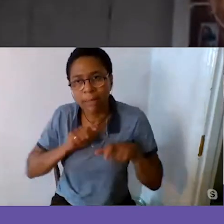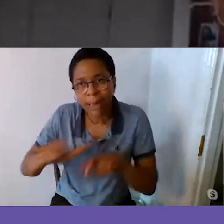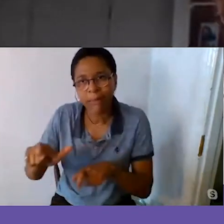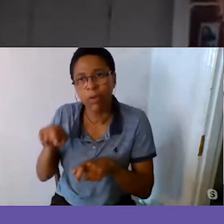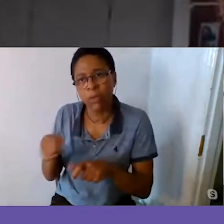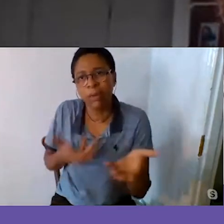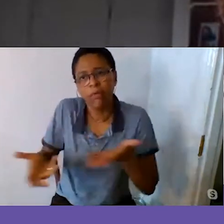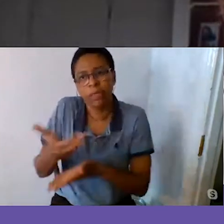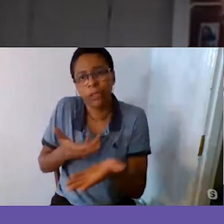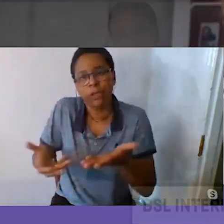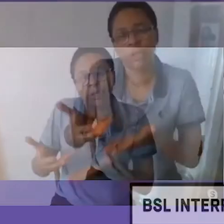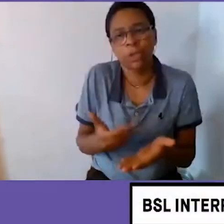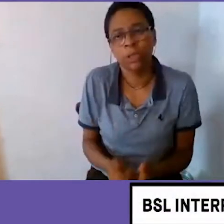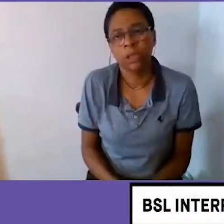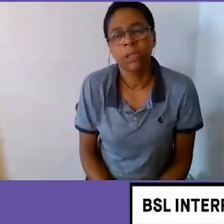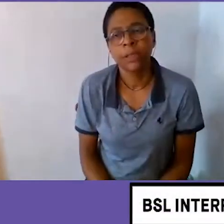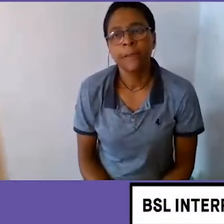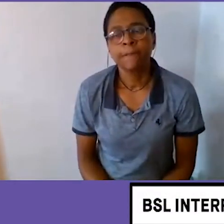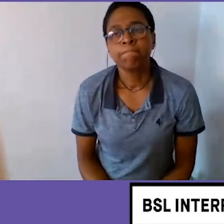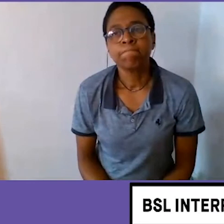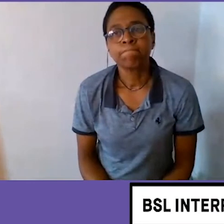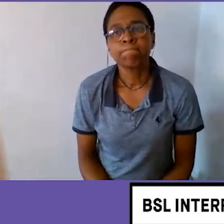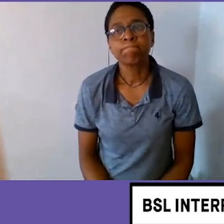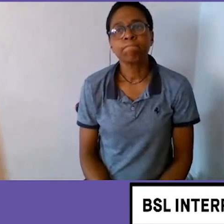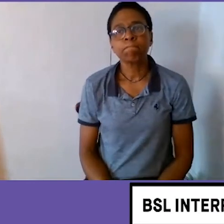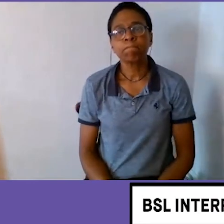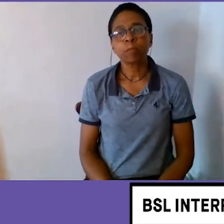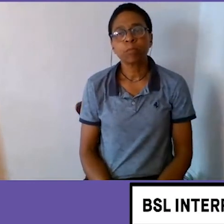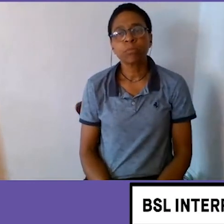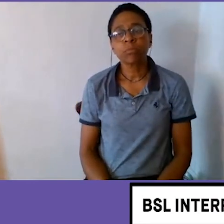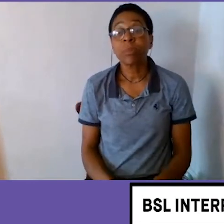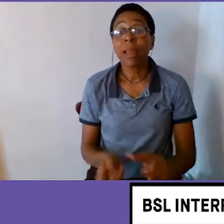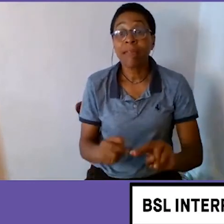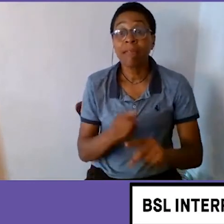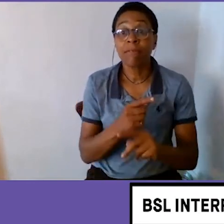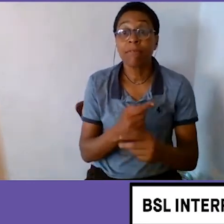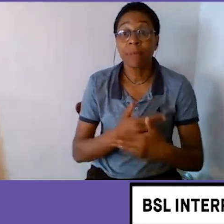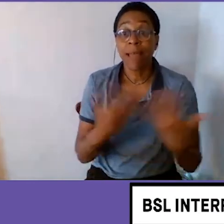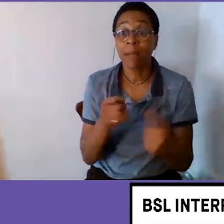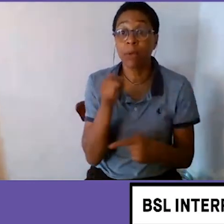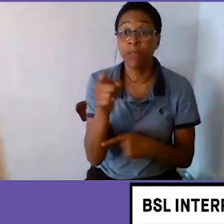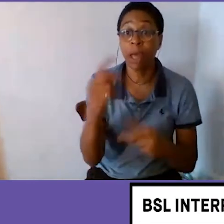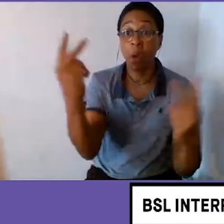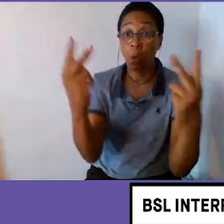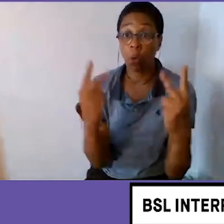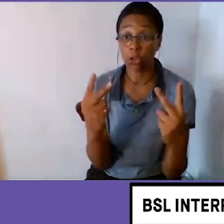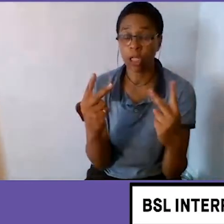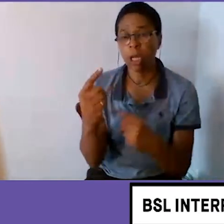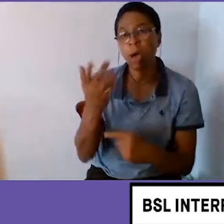conversations. And if anyone is watching who's thinking that they want to take on the task of setting